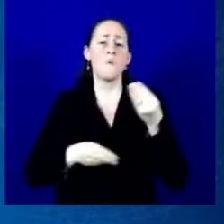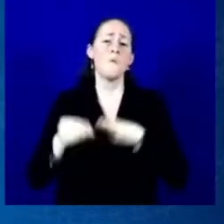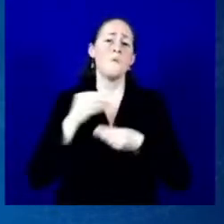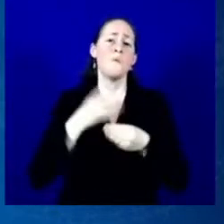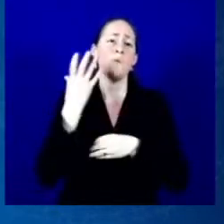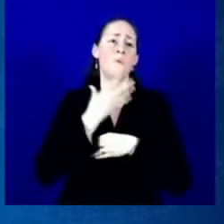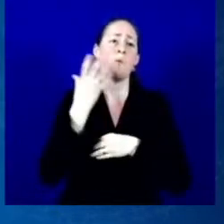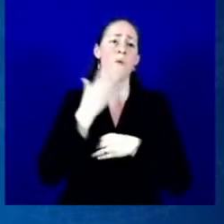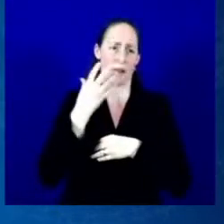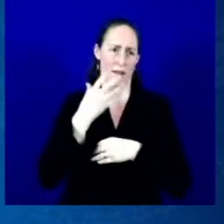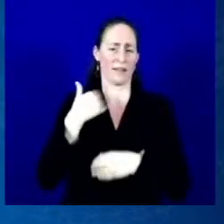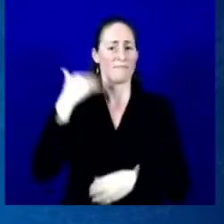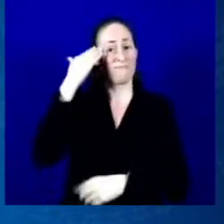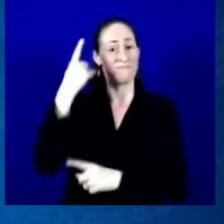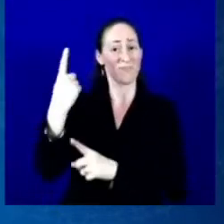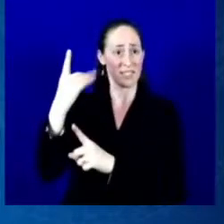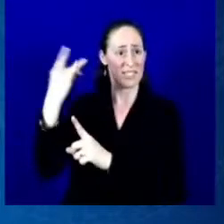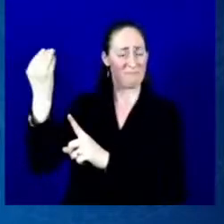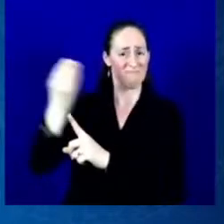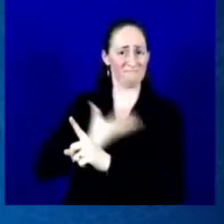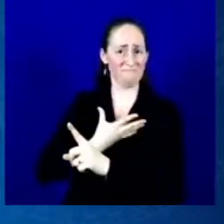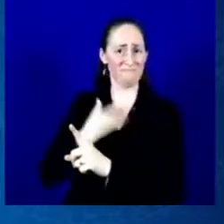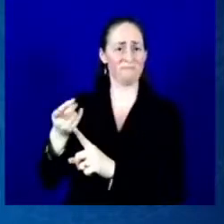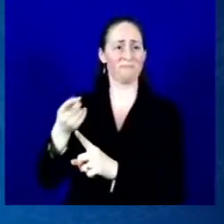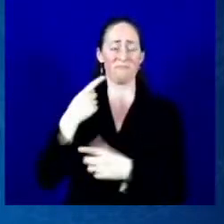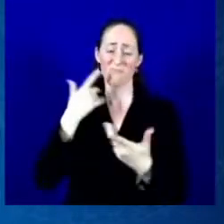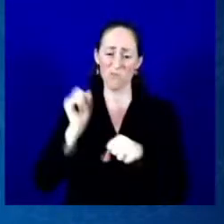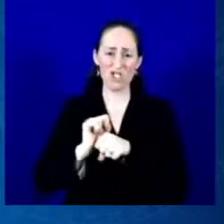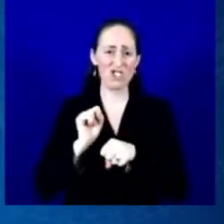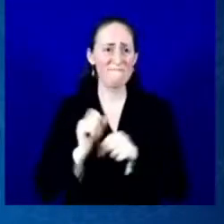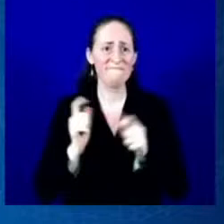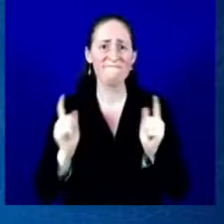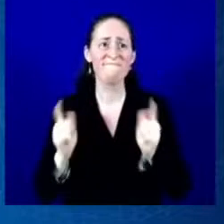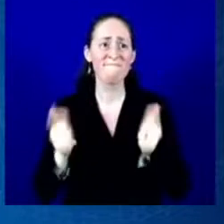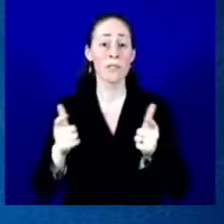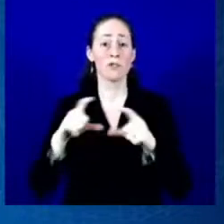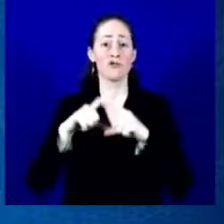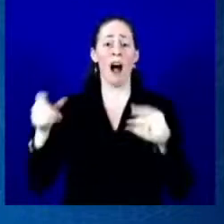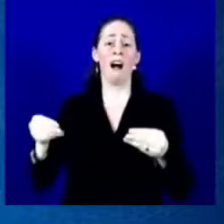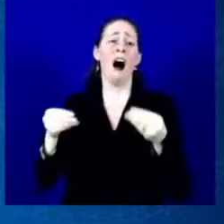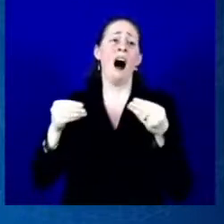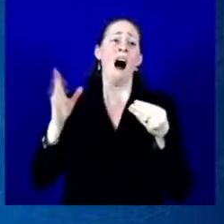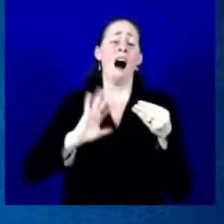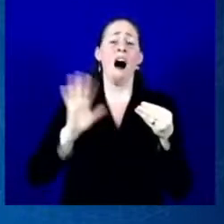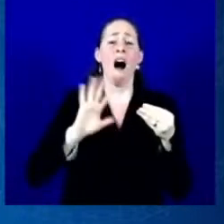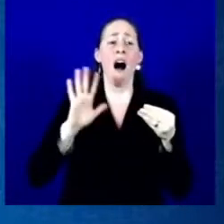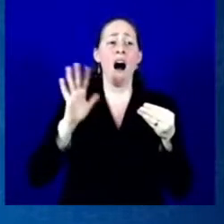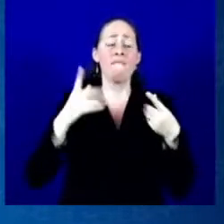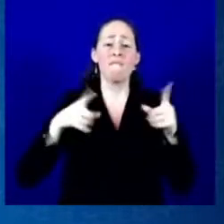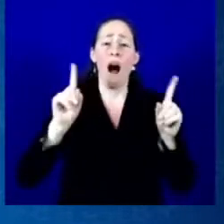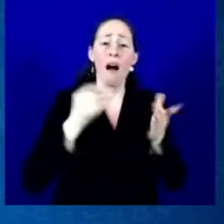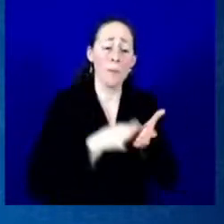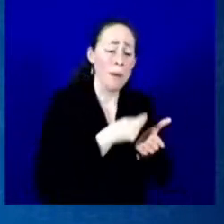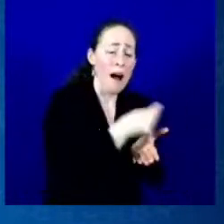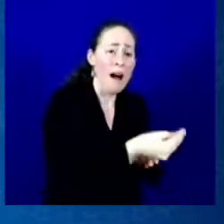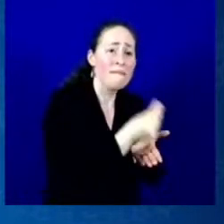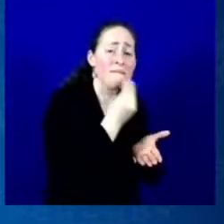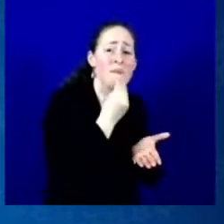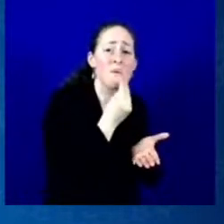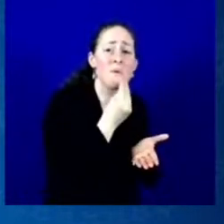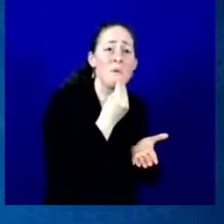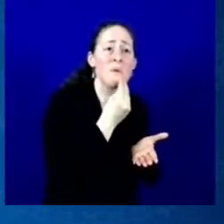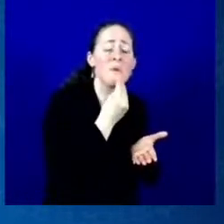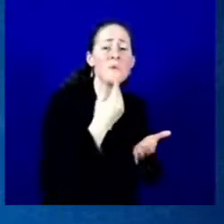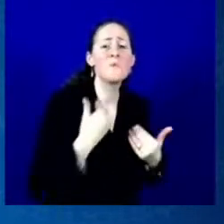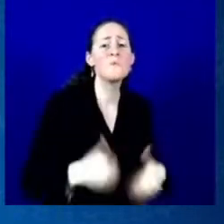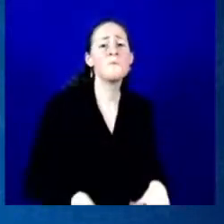work, but she said the relief check put food on the table and saved her and her son from